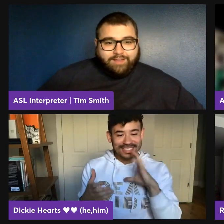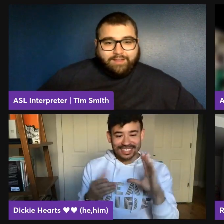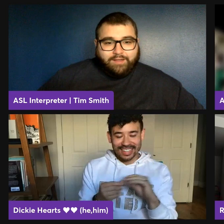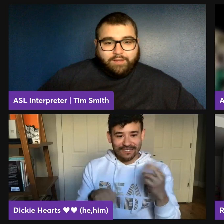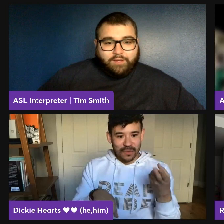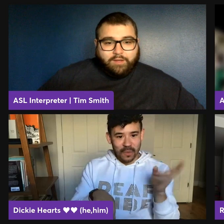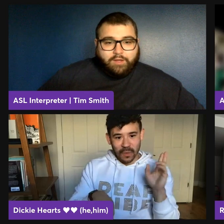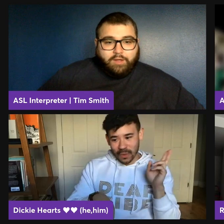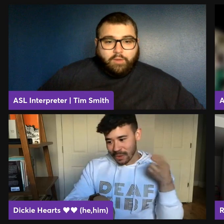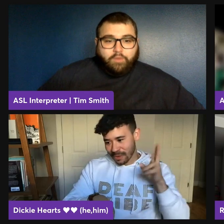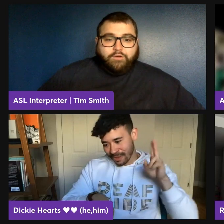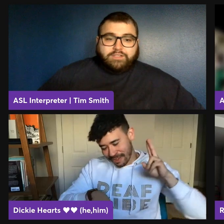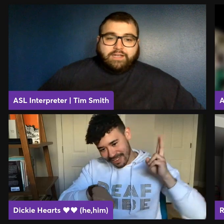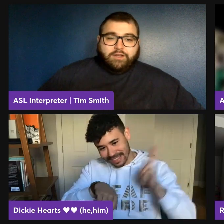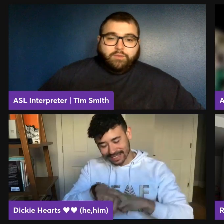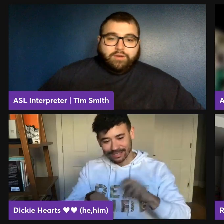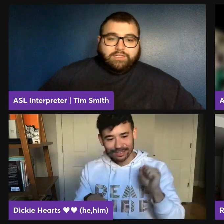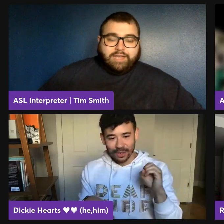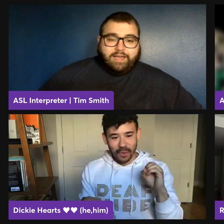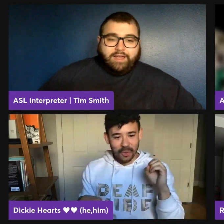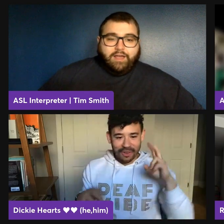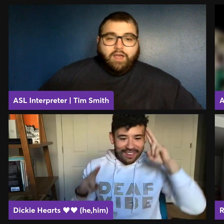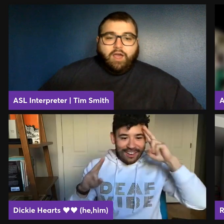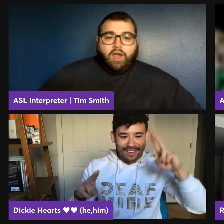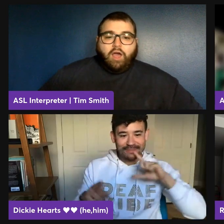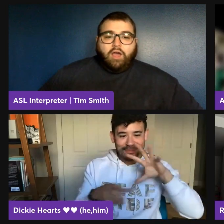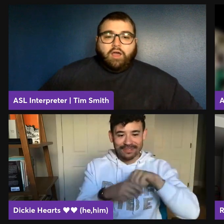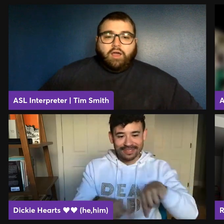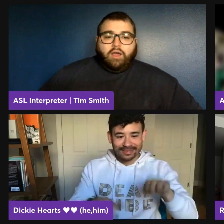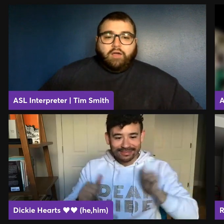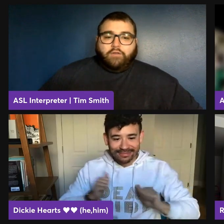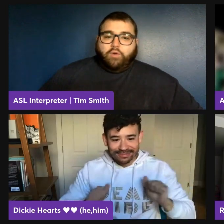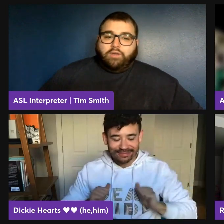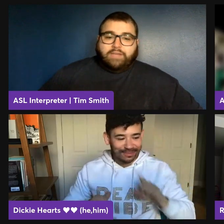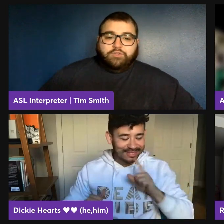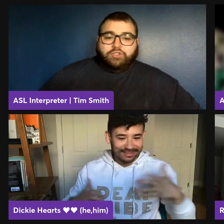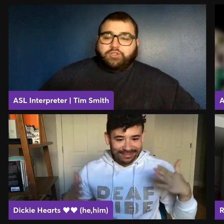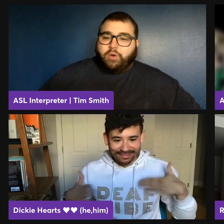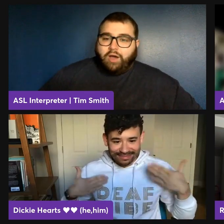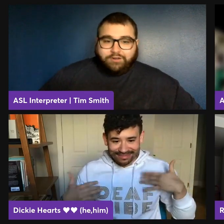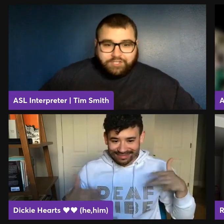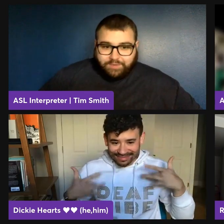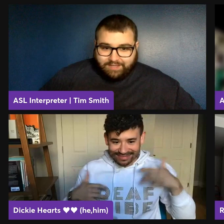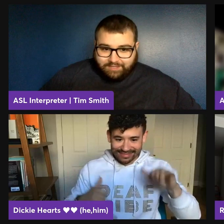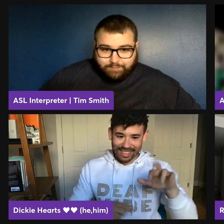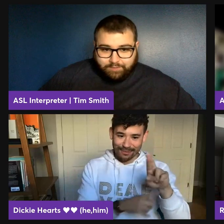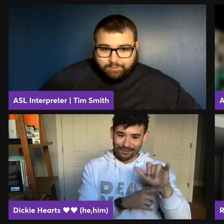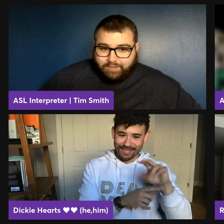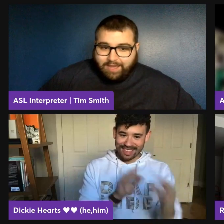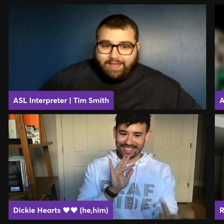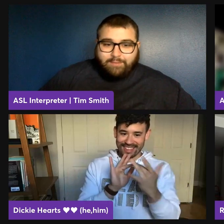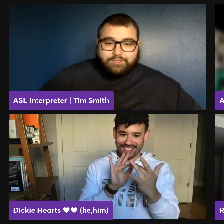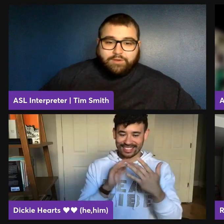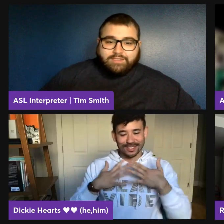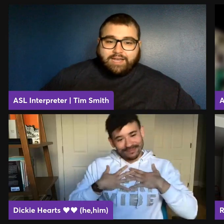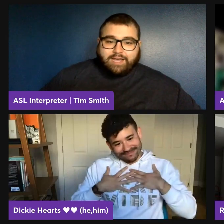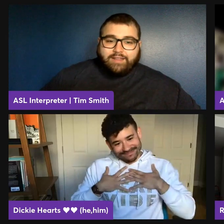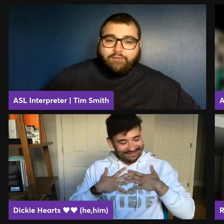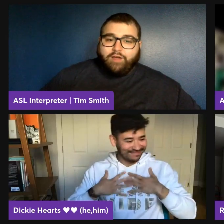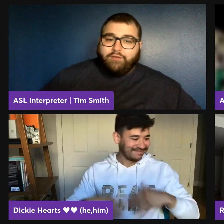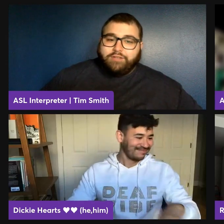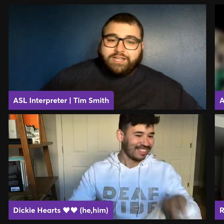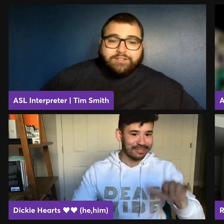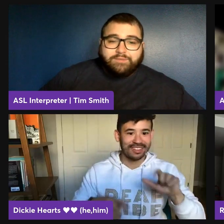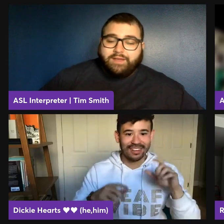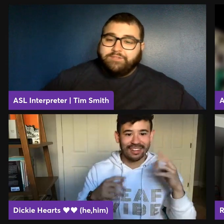Okay. Well, first thing I do want to say, of course, I'm so honored to be in this play. I'm so excited